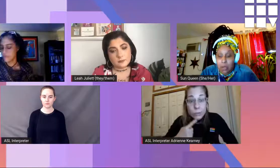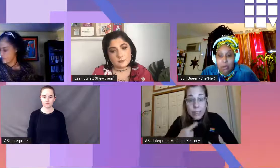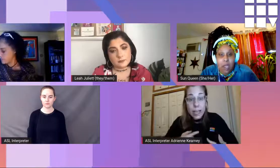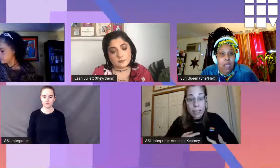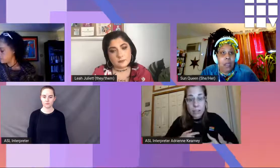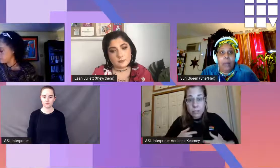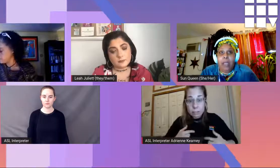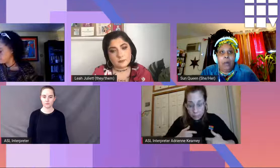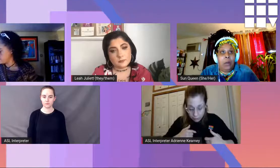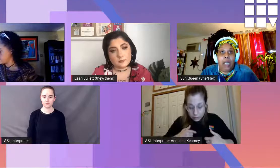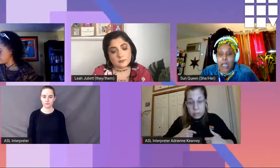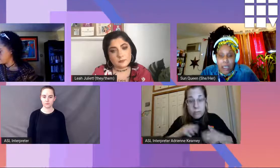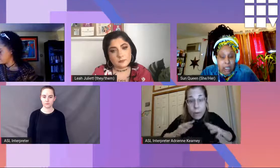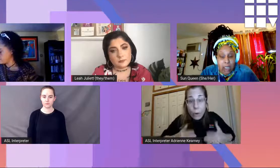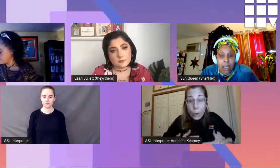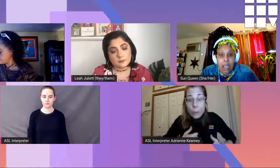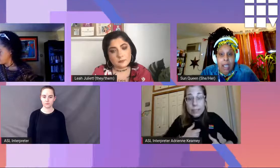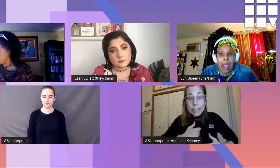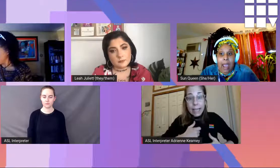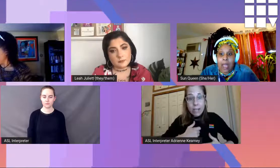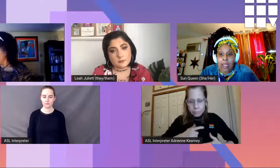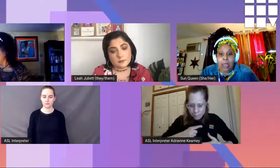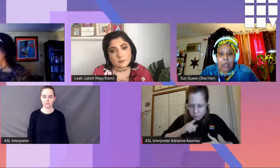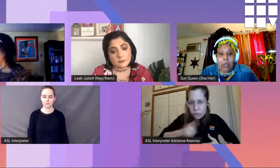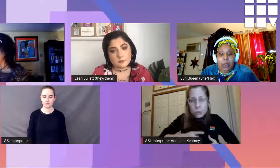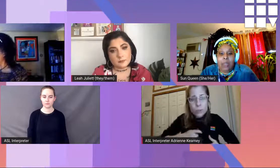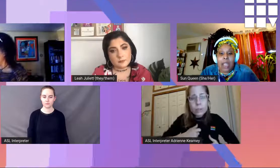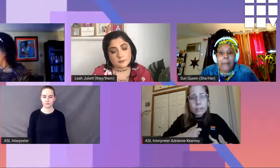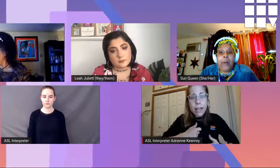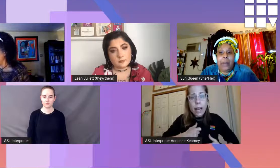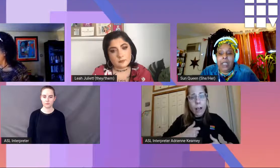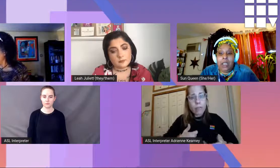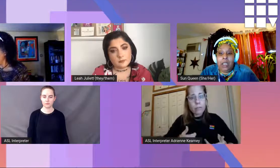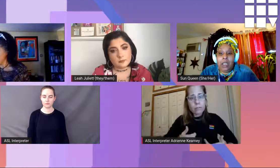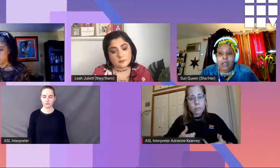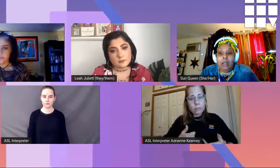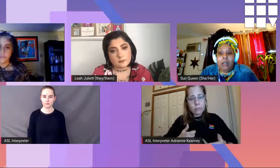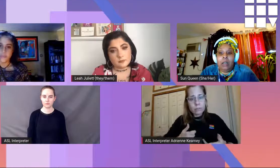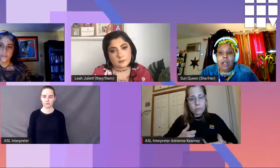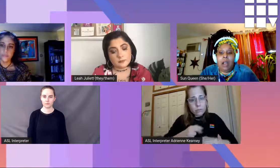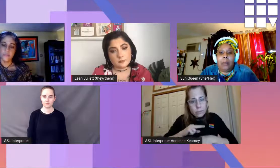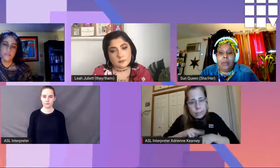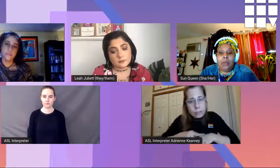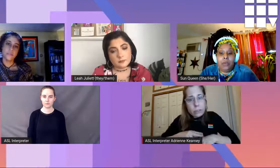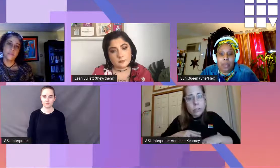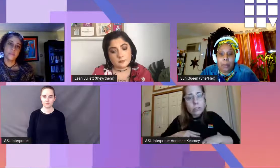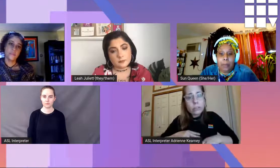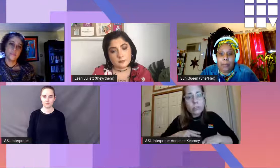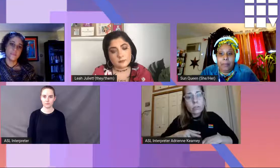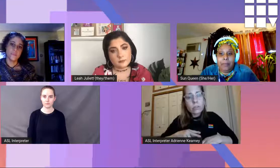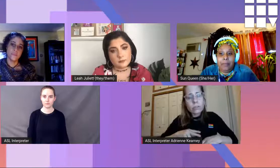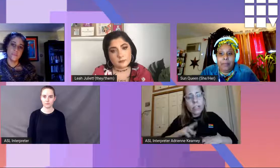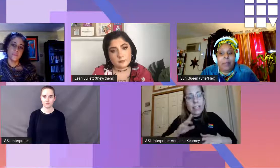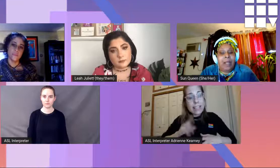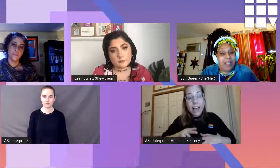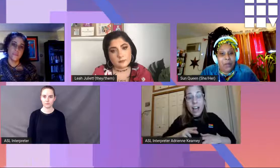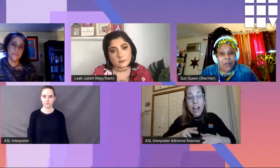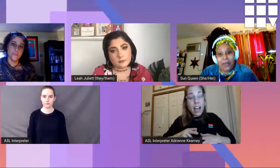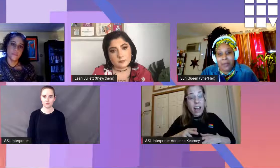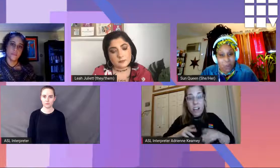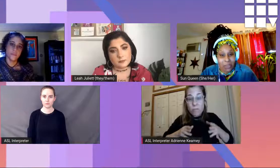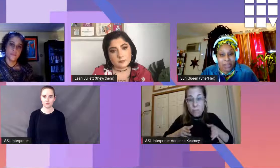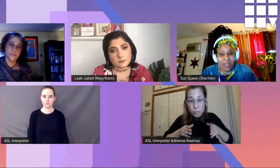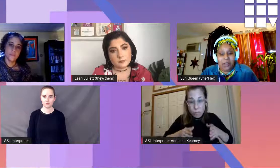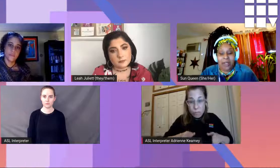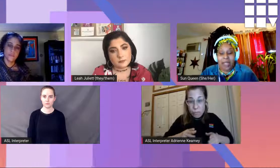true self, be organic. And so that permission comes from myself